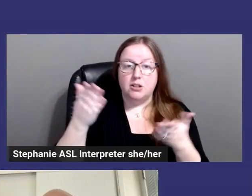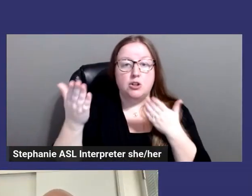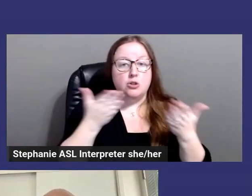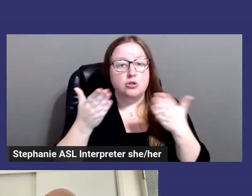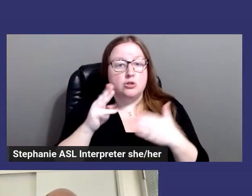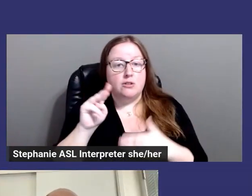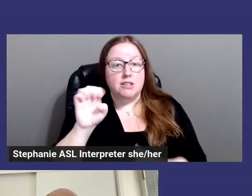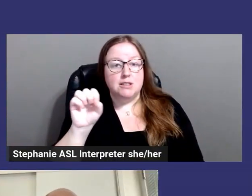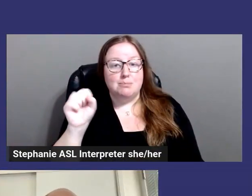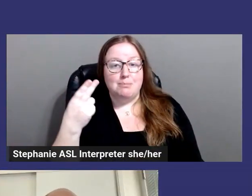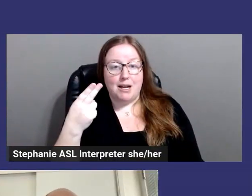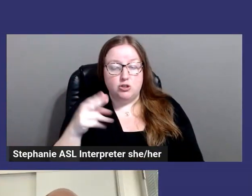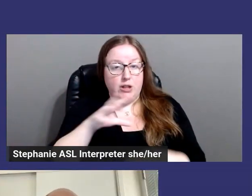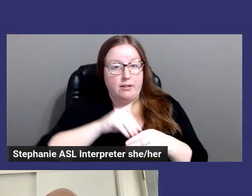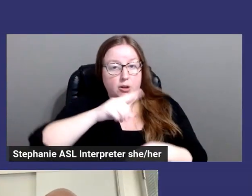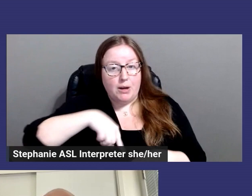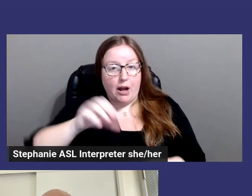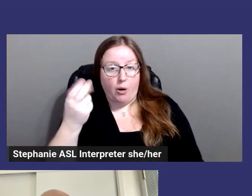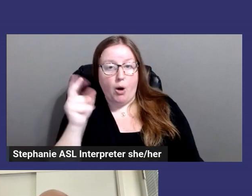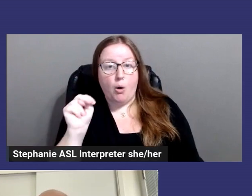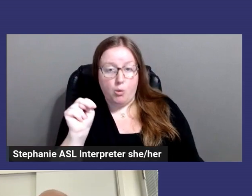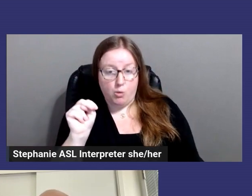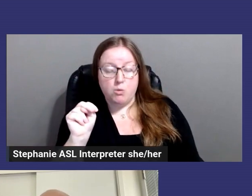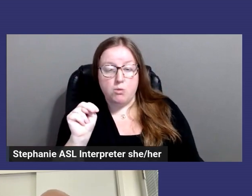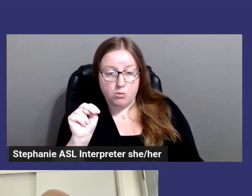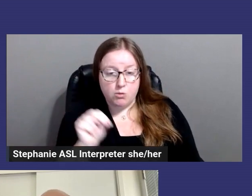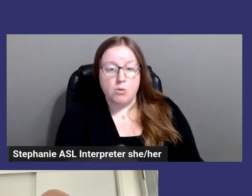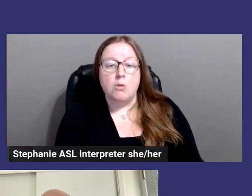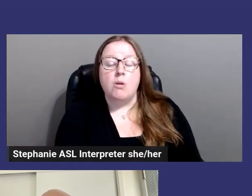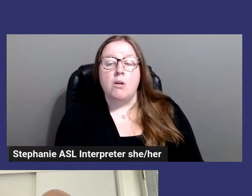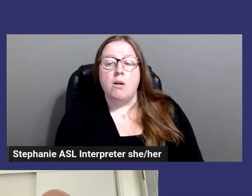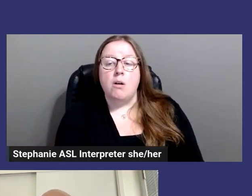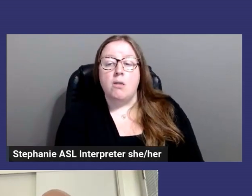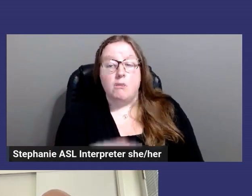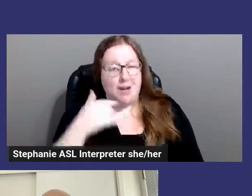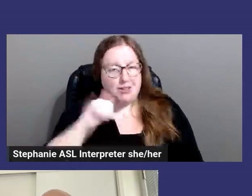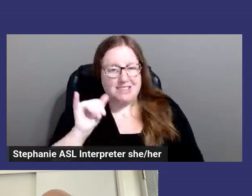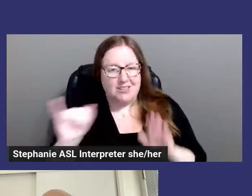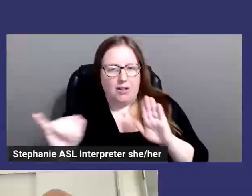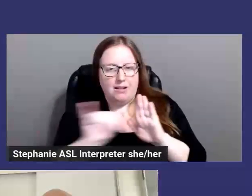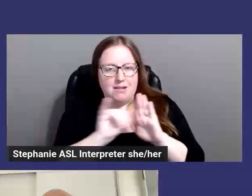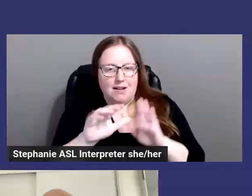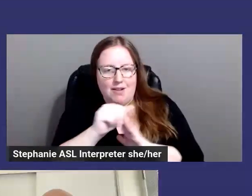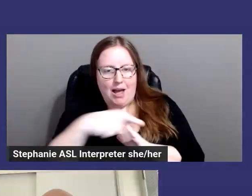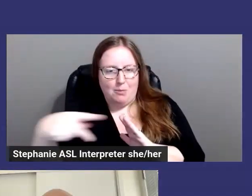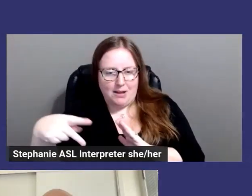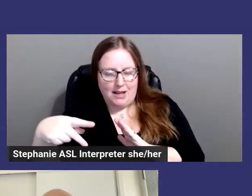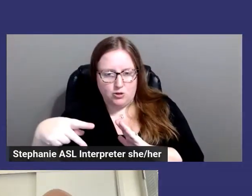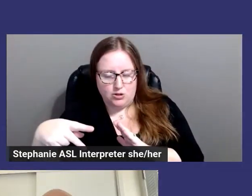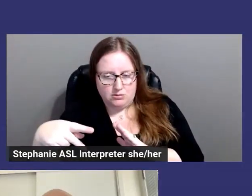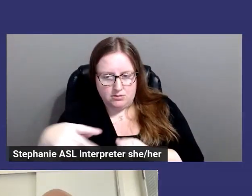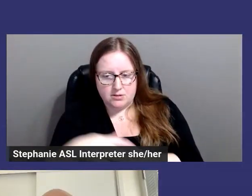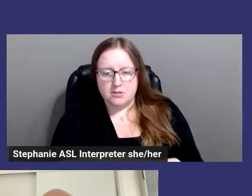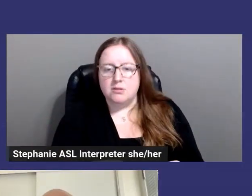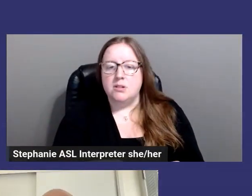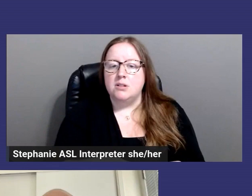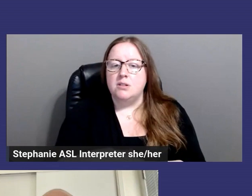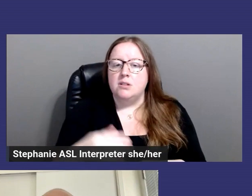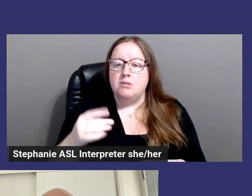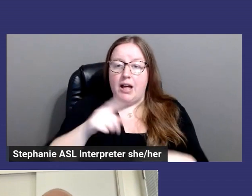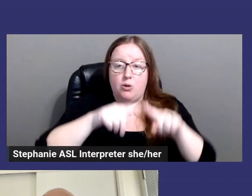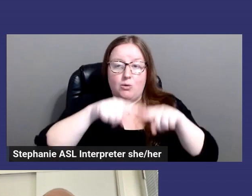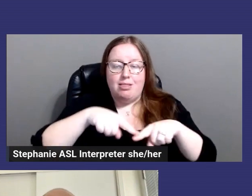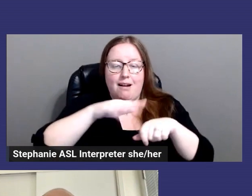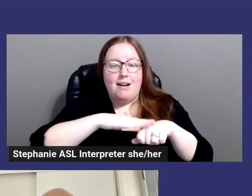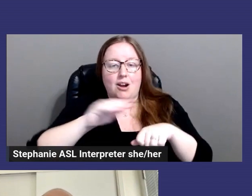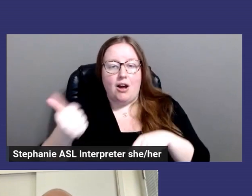meshes, including our own app mesh and the others, are all still identifying applications at layer 3 and rely on